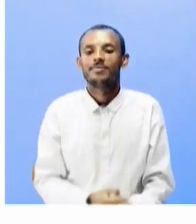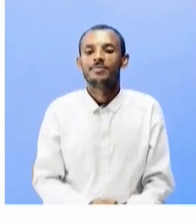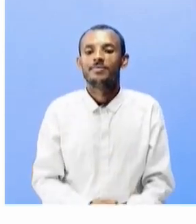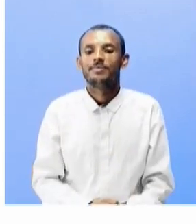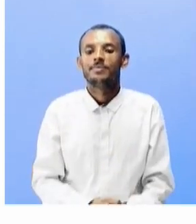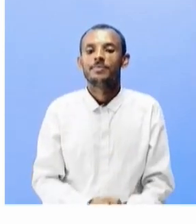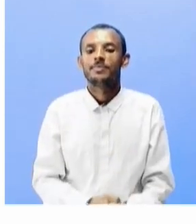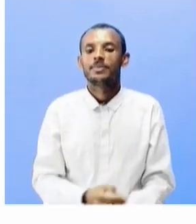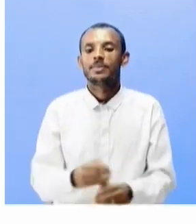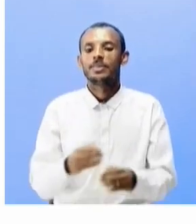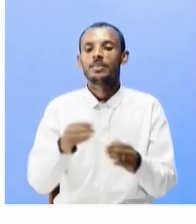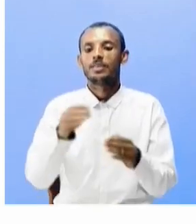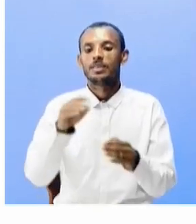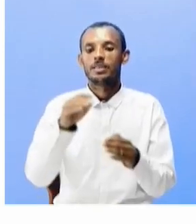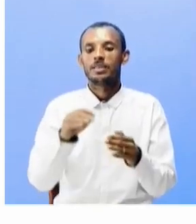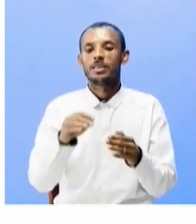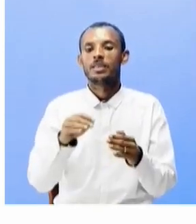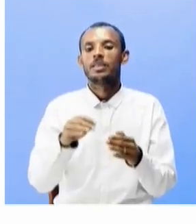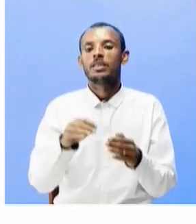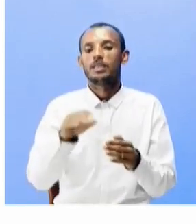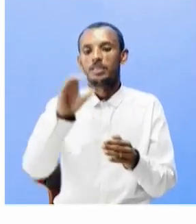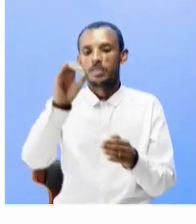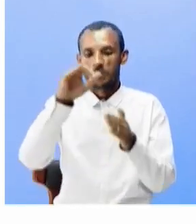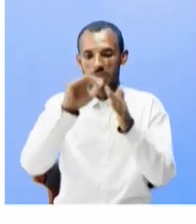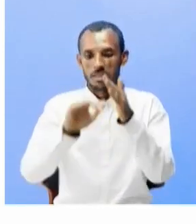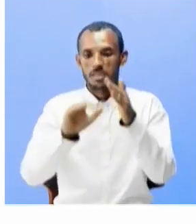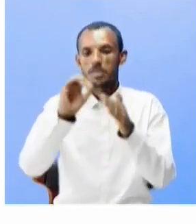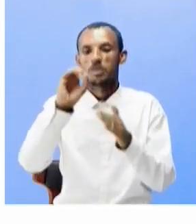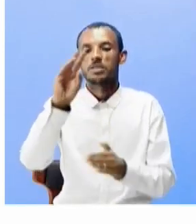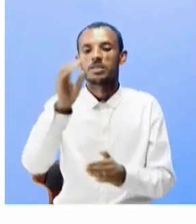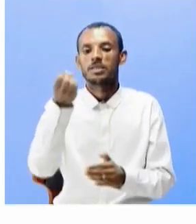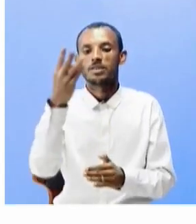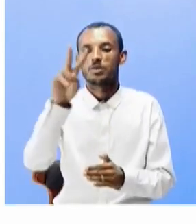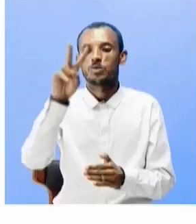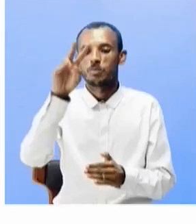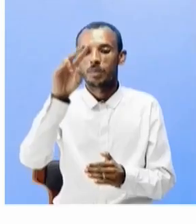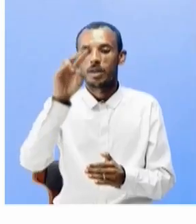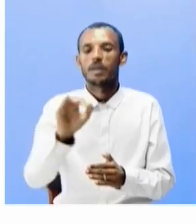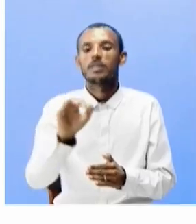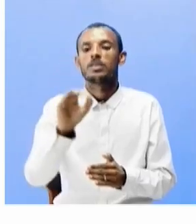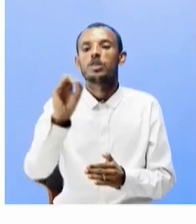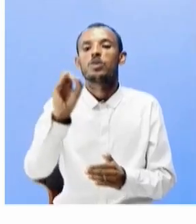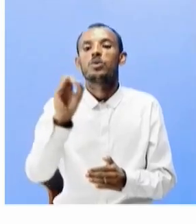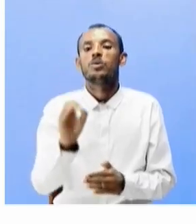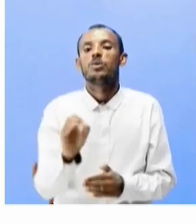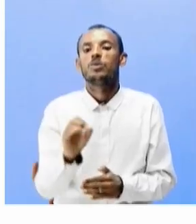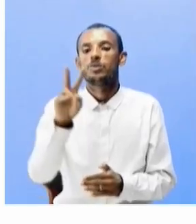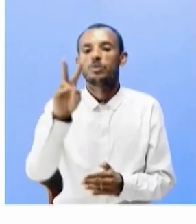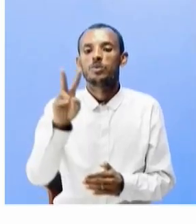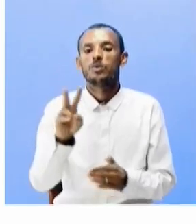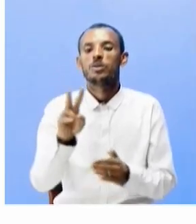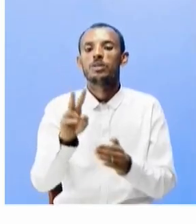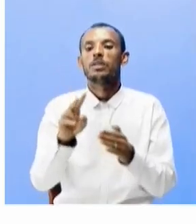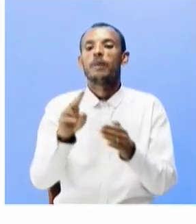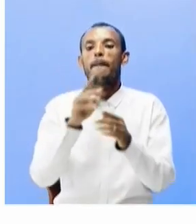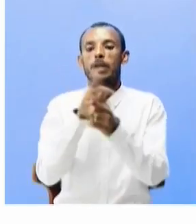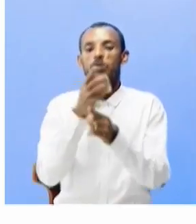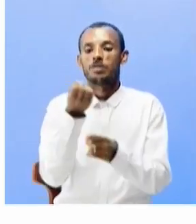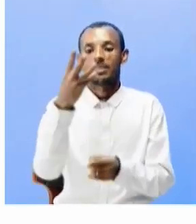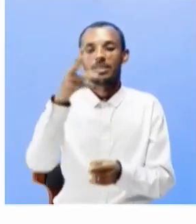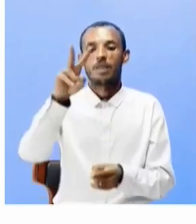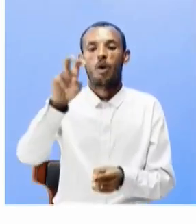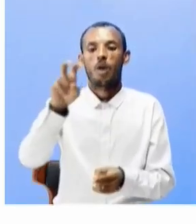The difference of the two, 0 minus 0 is 0, 2 minus 0, 2, 1 minus 1 is 0. The answer is 20. So you